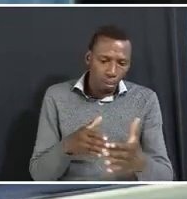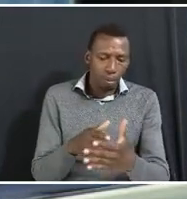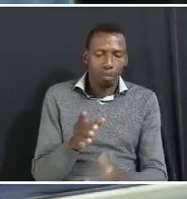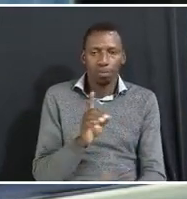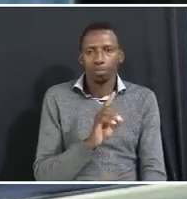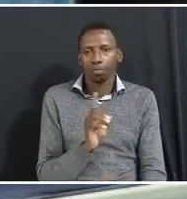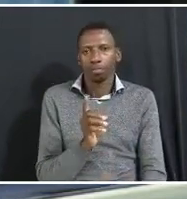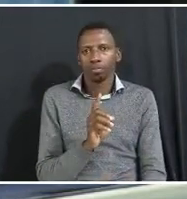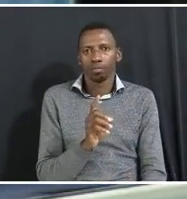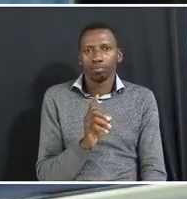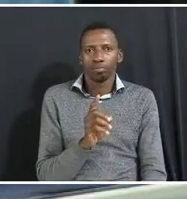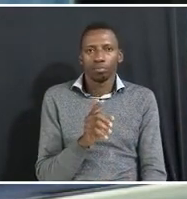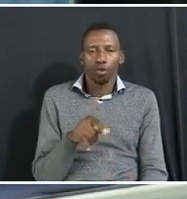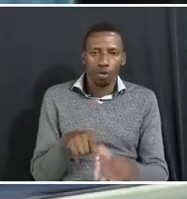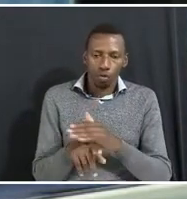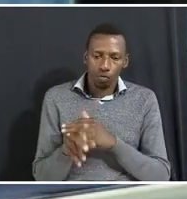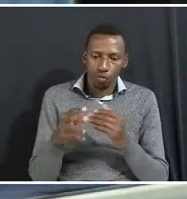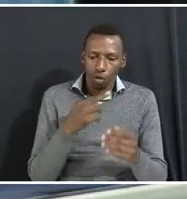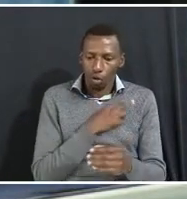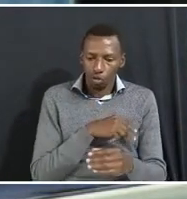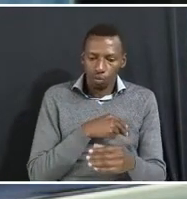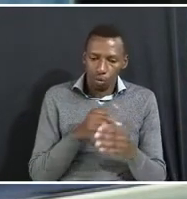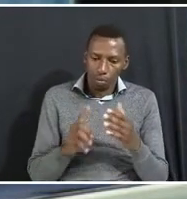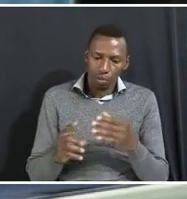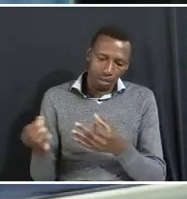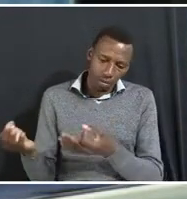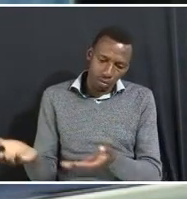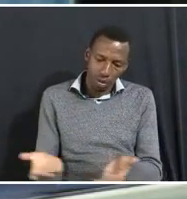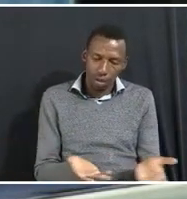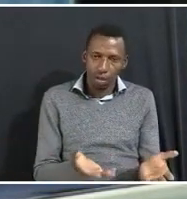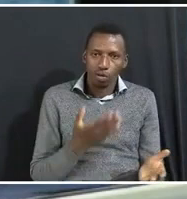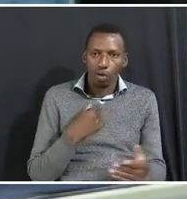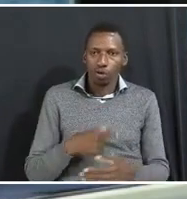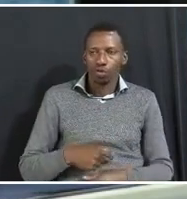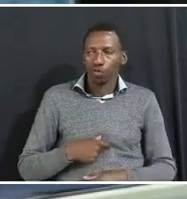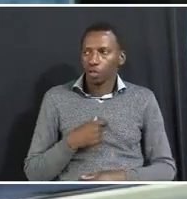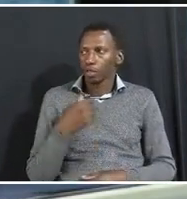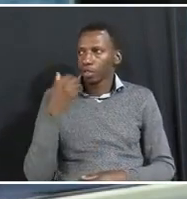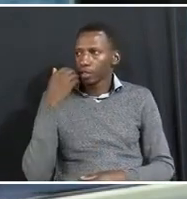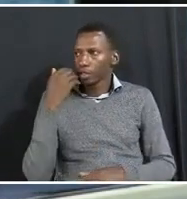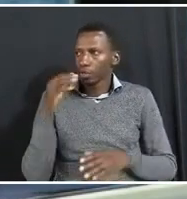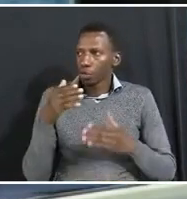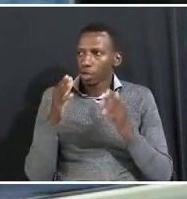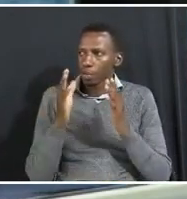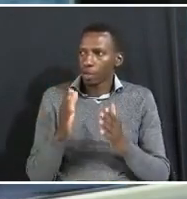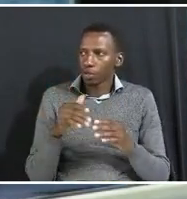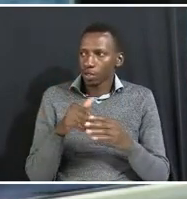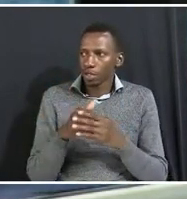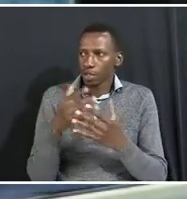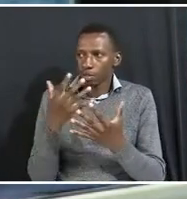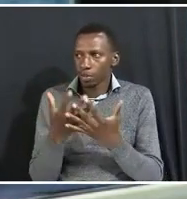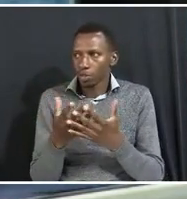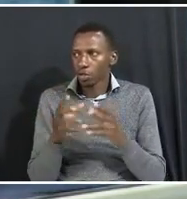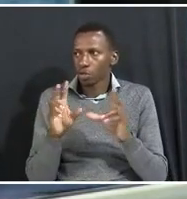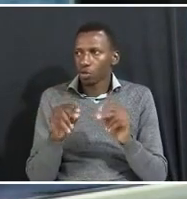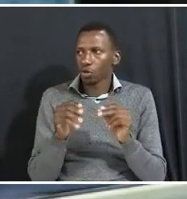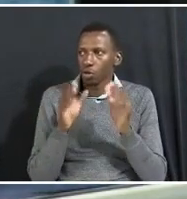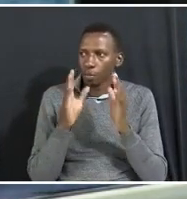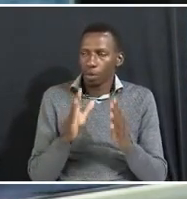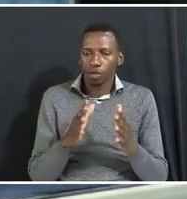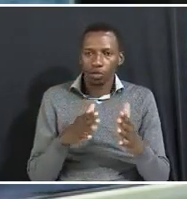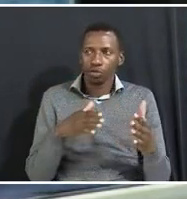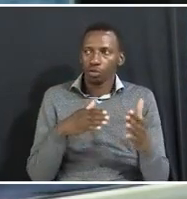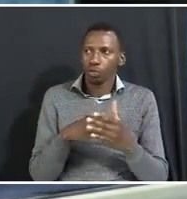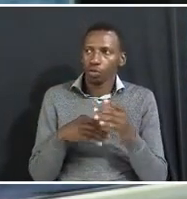the hospital ministry. If you want to visit the sick or a person in prison, nobody bars you from doing that.